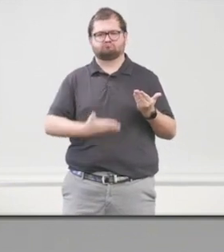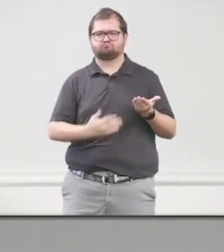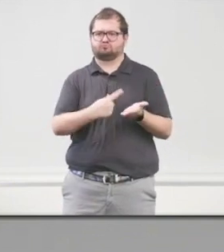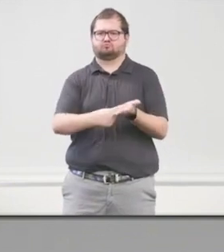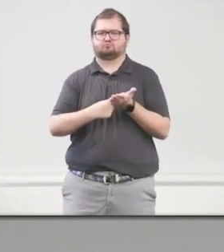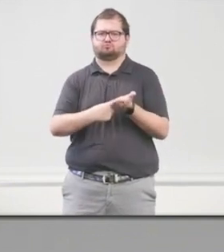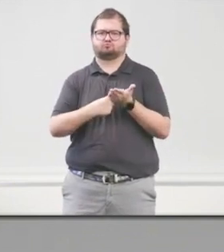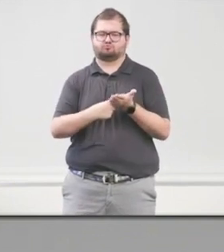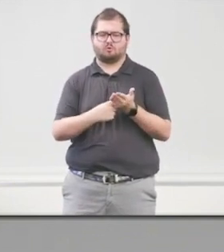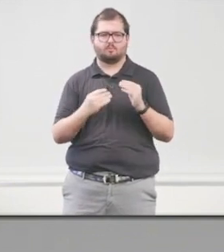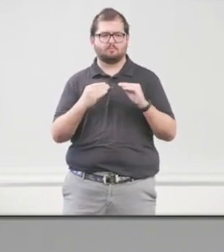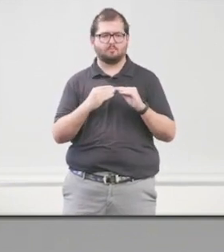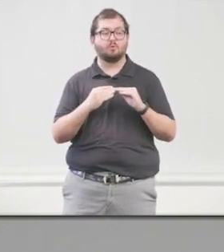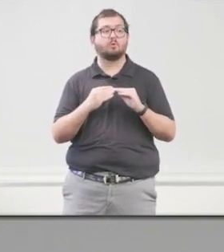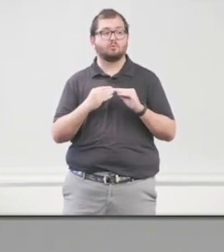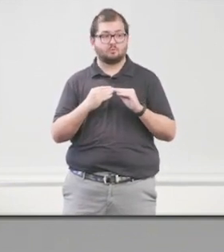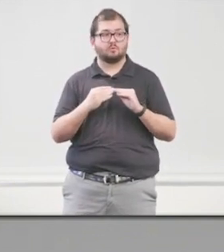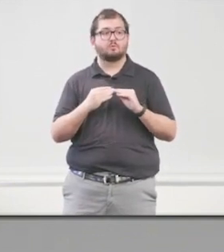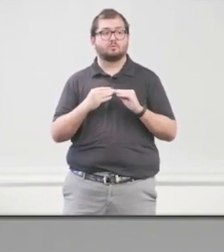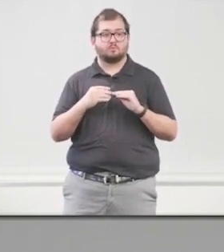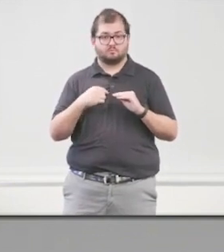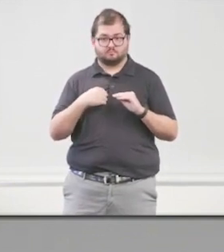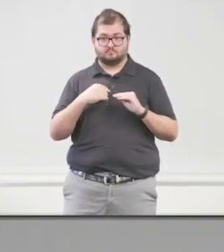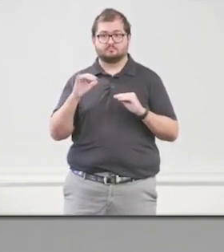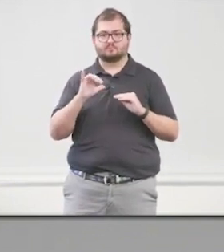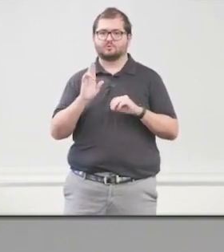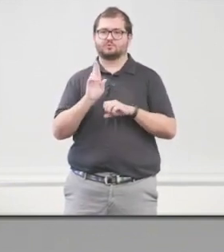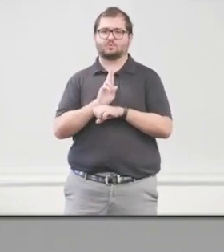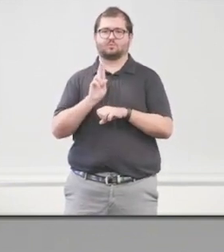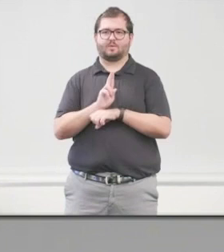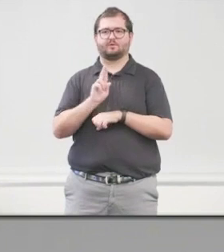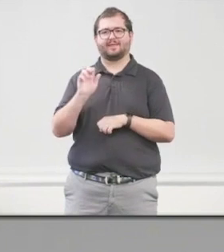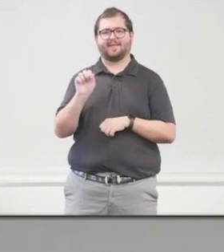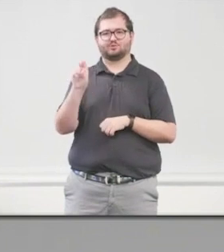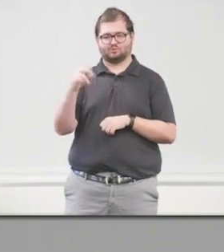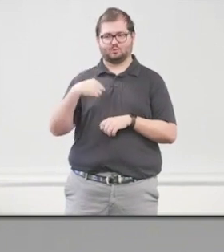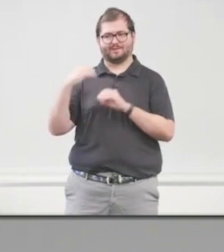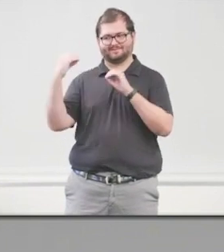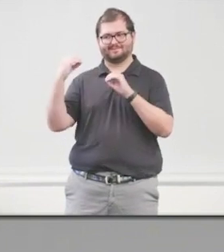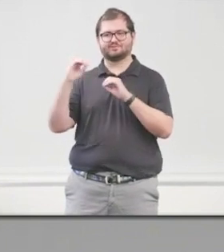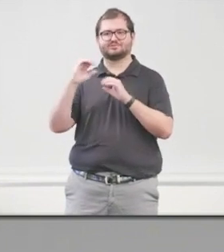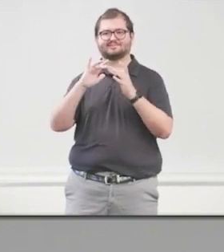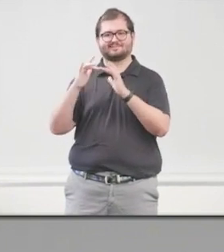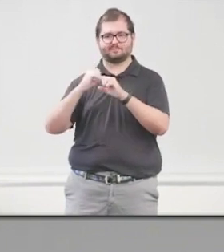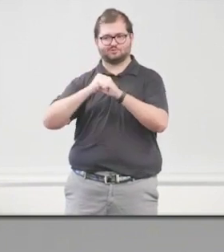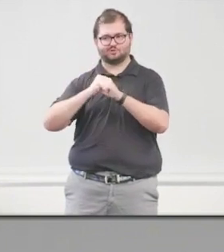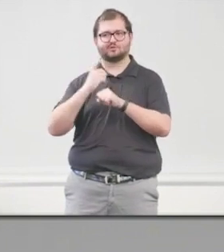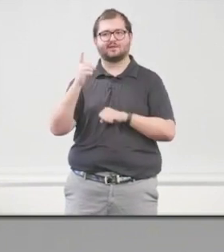So in addition to that, I'm wearing my ASU colors, so I am an instructor. I teach cybersecurity at ASU